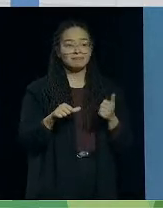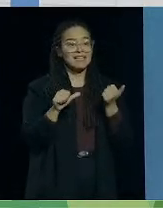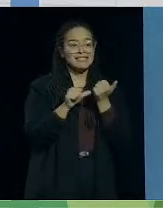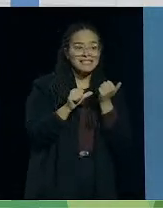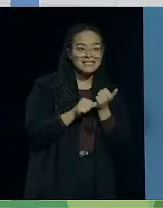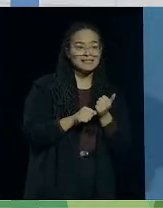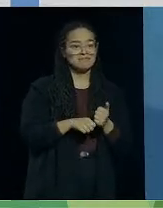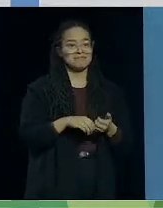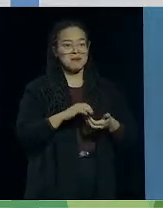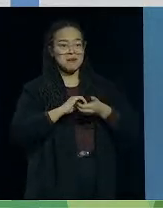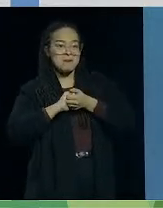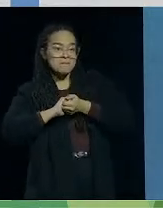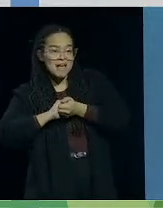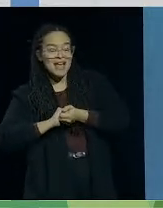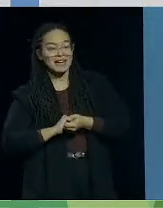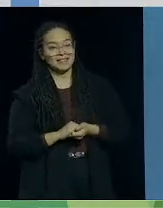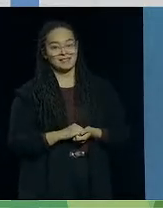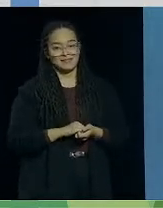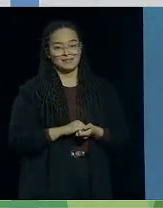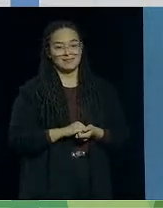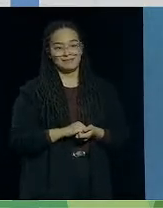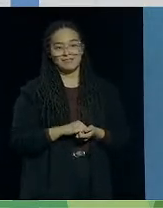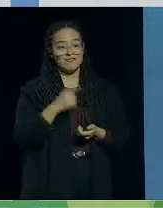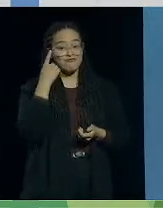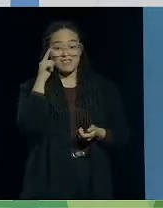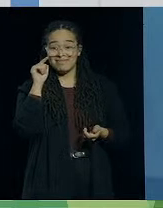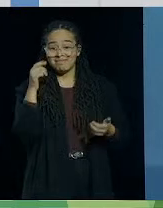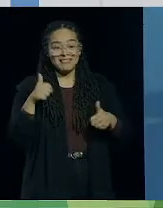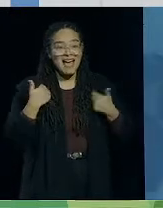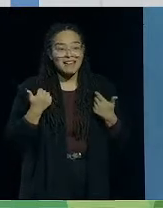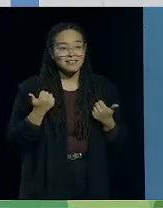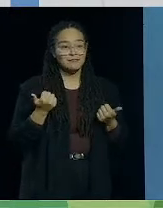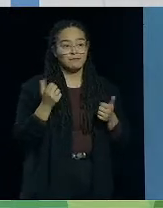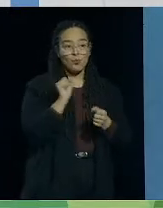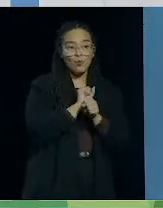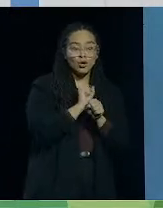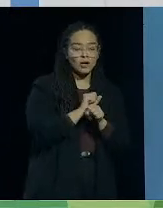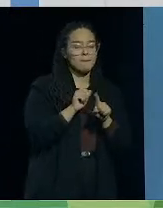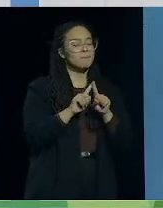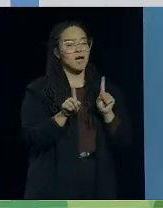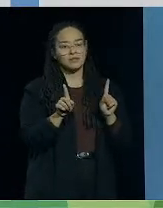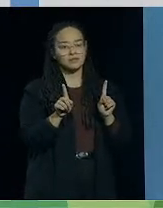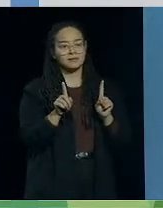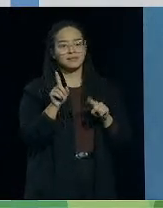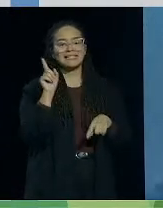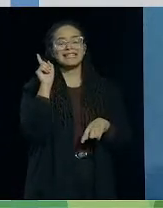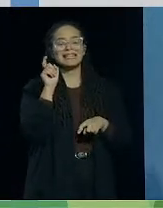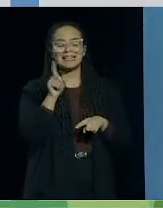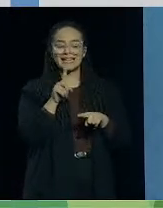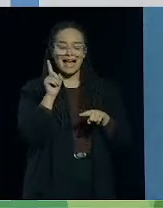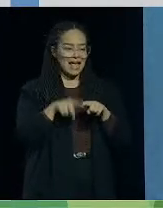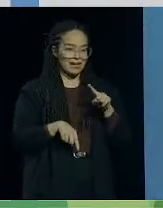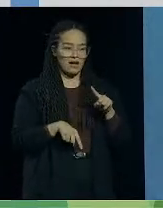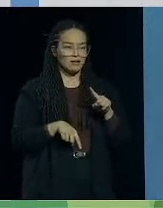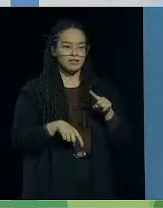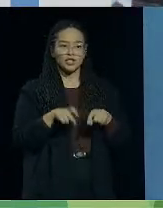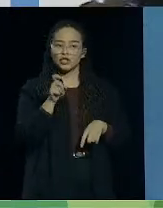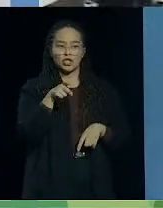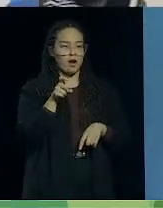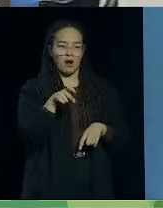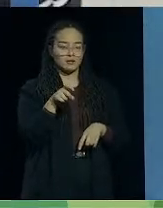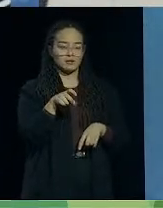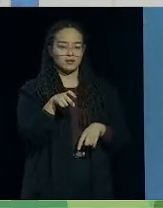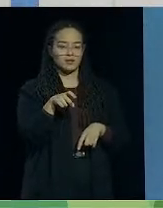be an assistant to you. It can be a companion for life and work. But it cannot and should